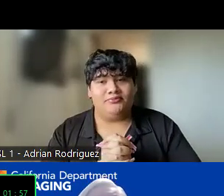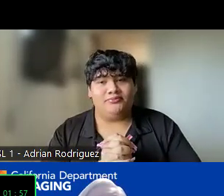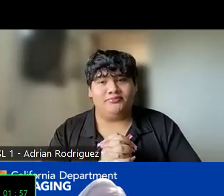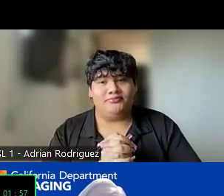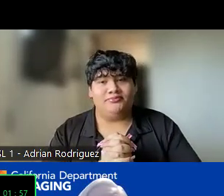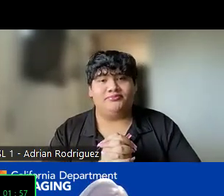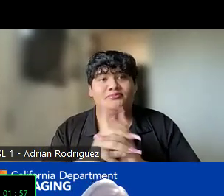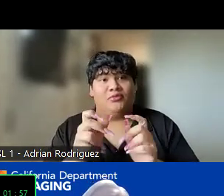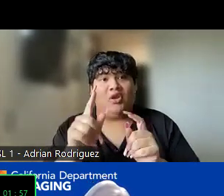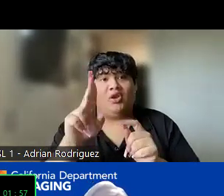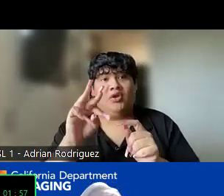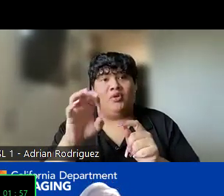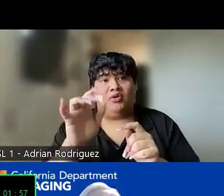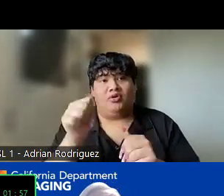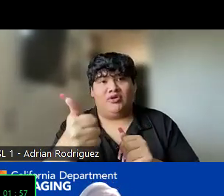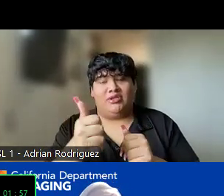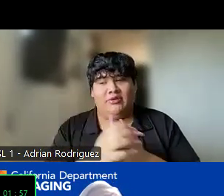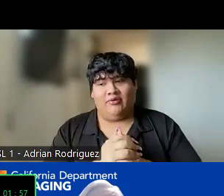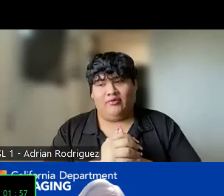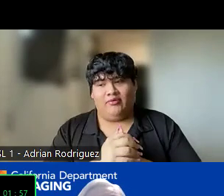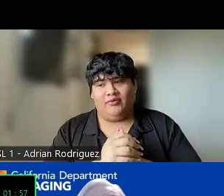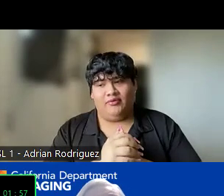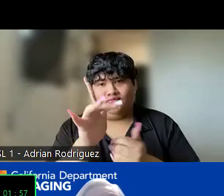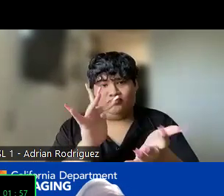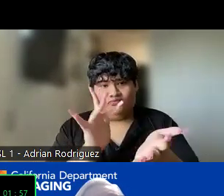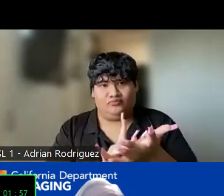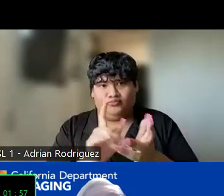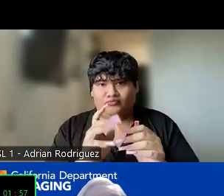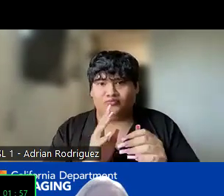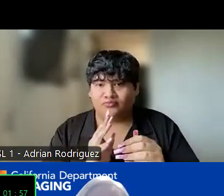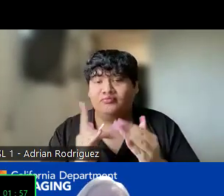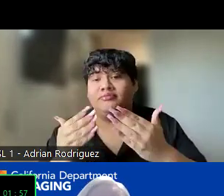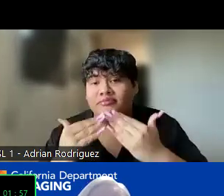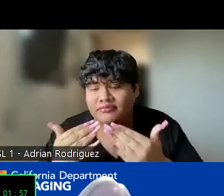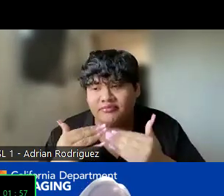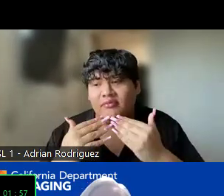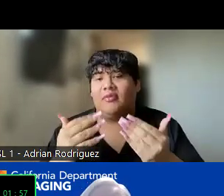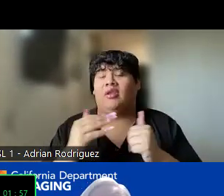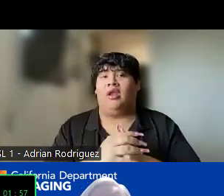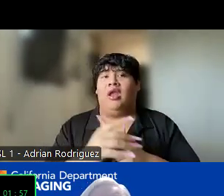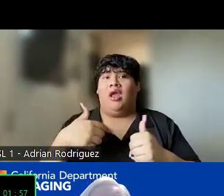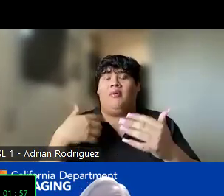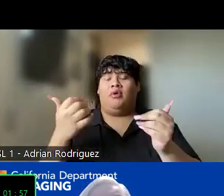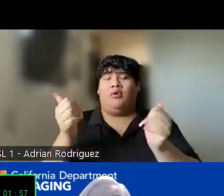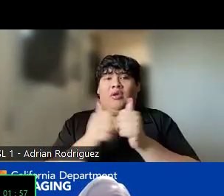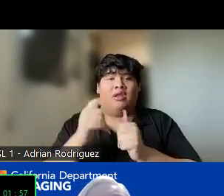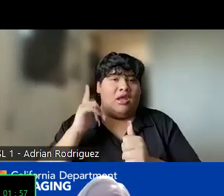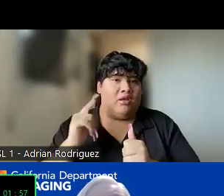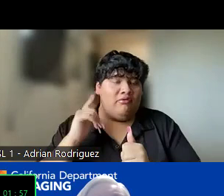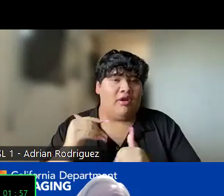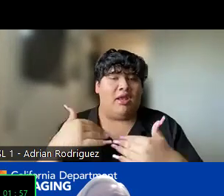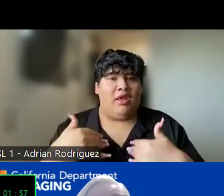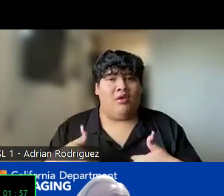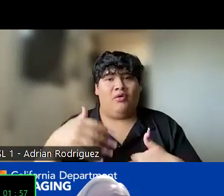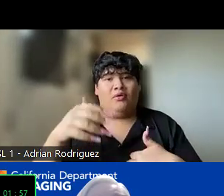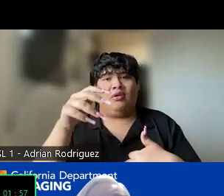You can unmute yourself, I believe. Thank you. Yes, I'm with California Health Advocates, and I